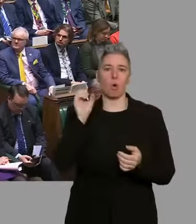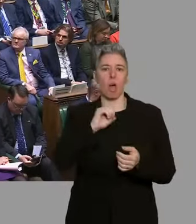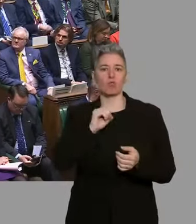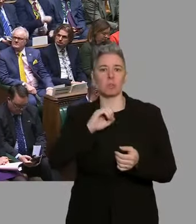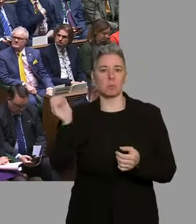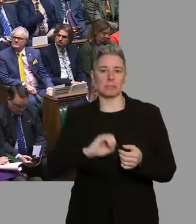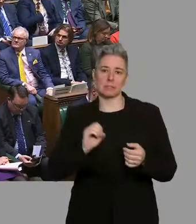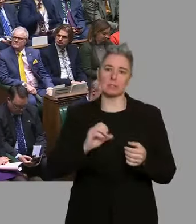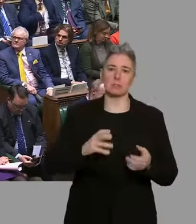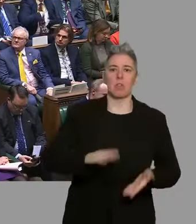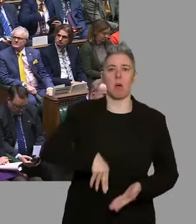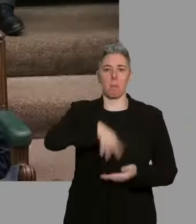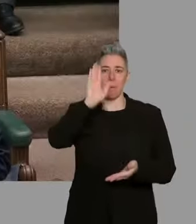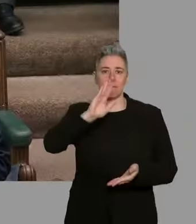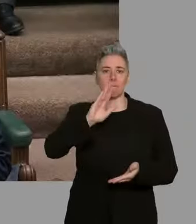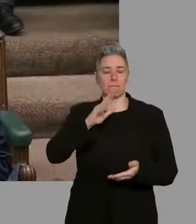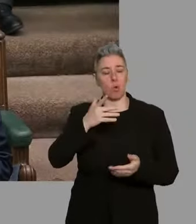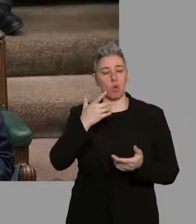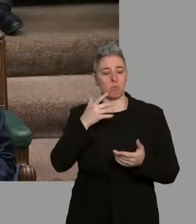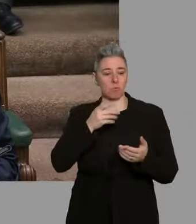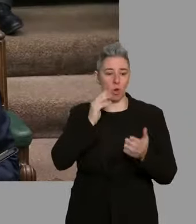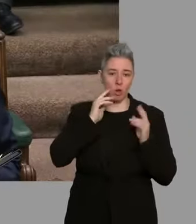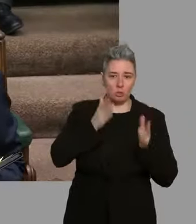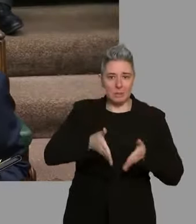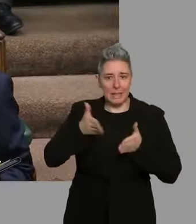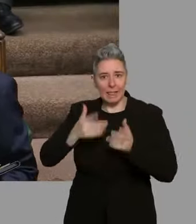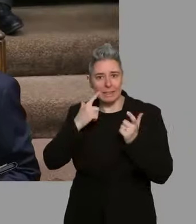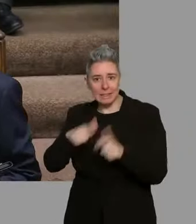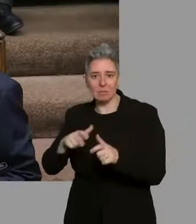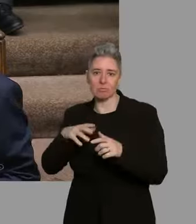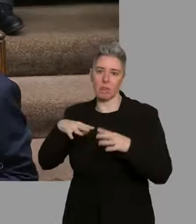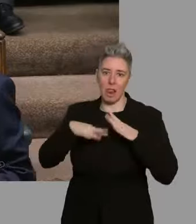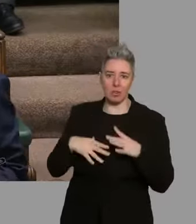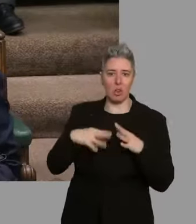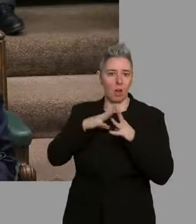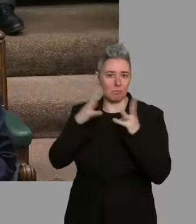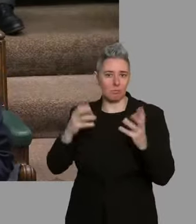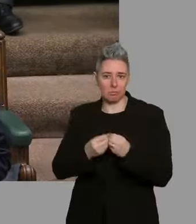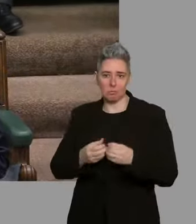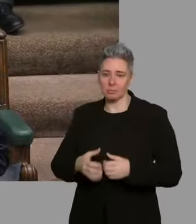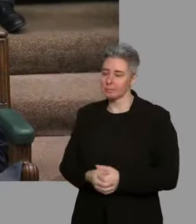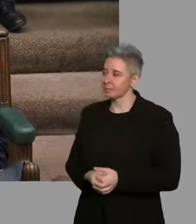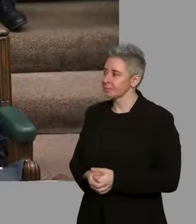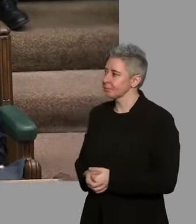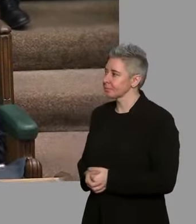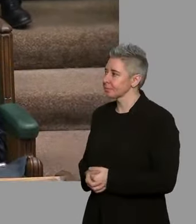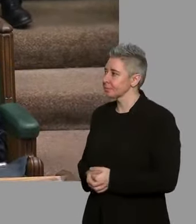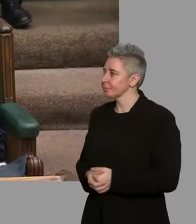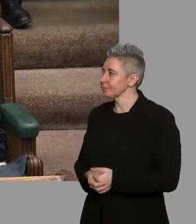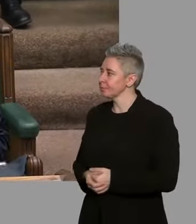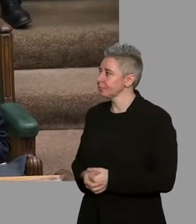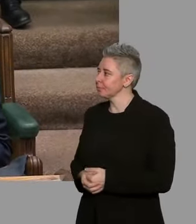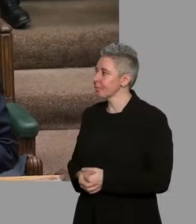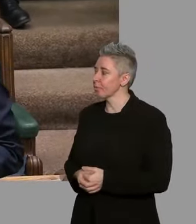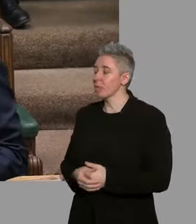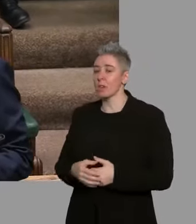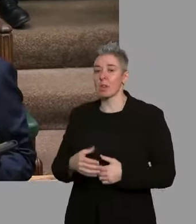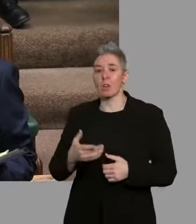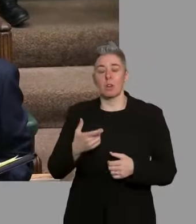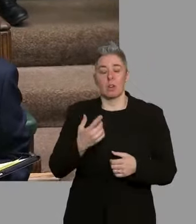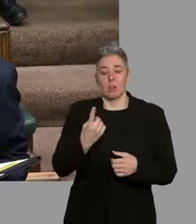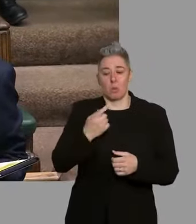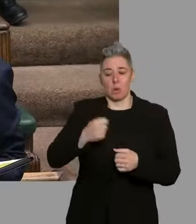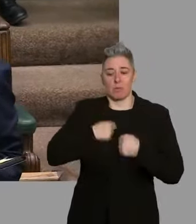Labour Council are axing her weekly bin collection, scrapping free high street parking and closing her local recycling centre, all while